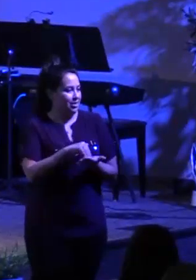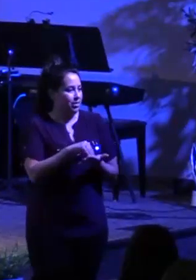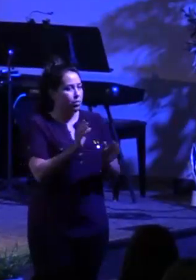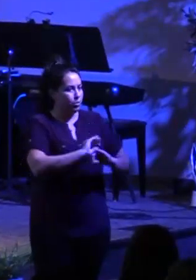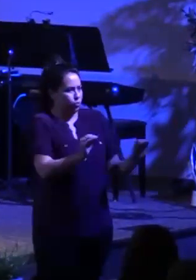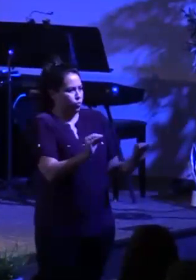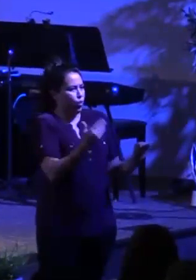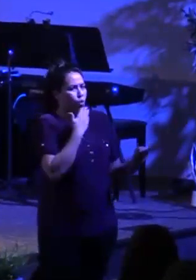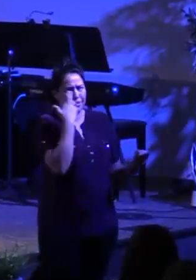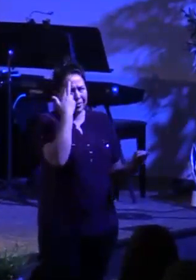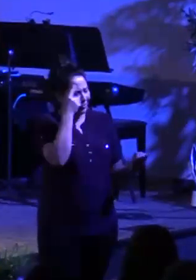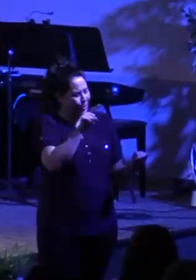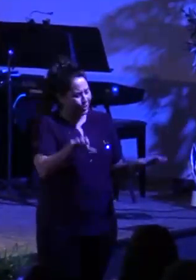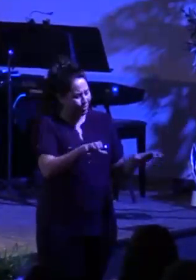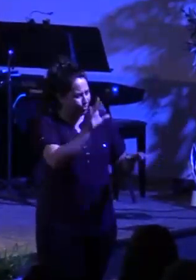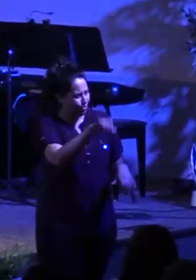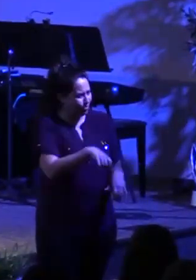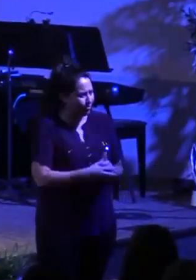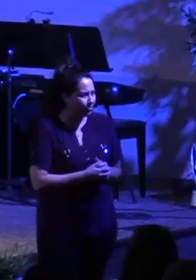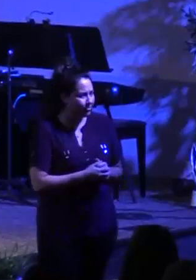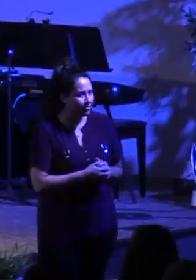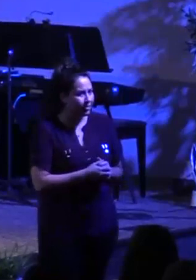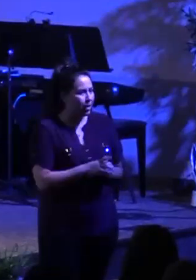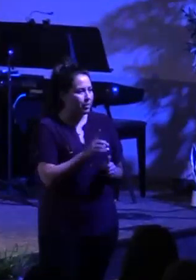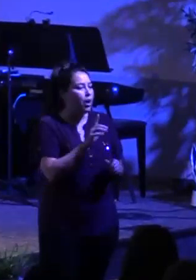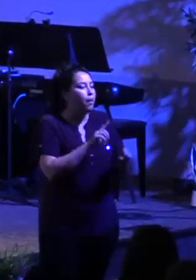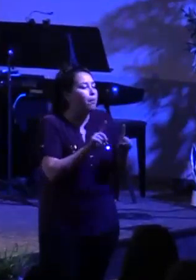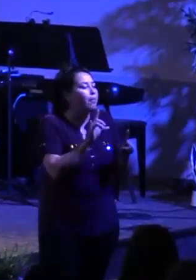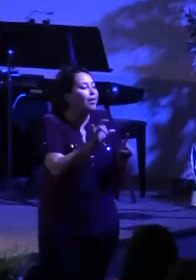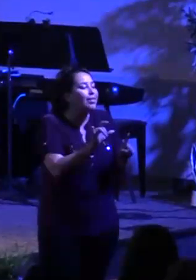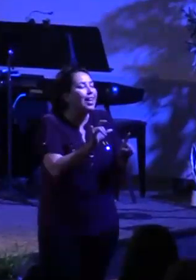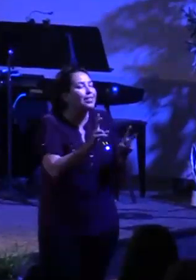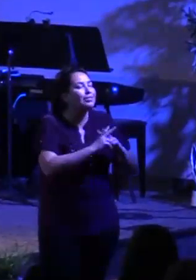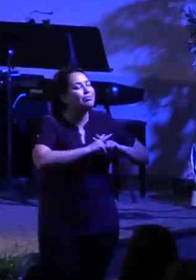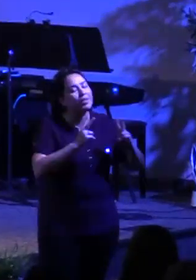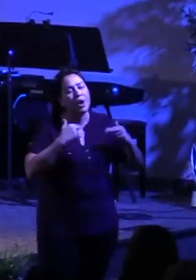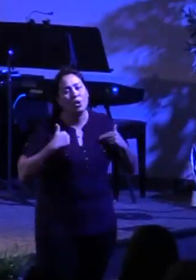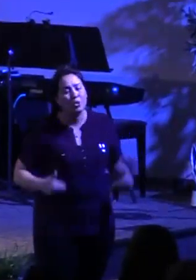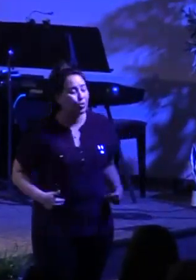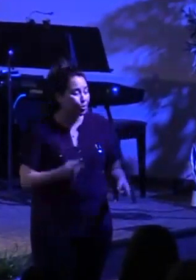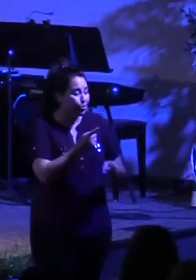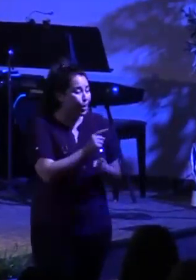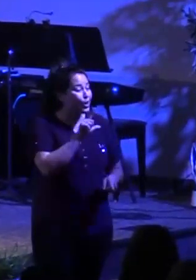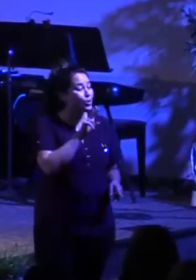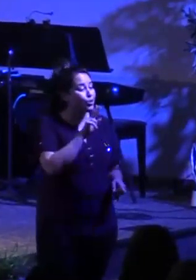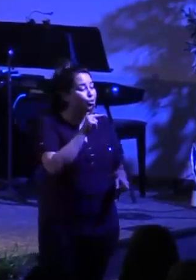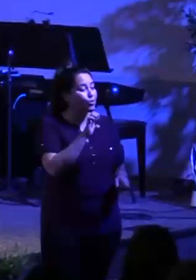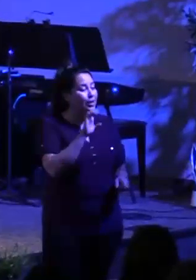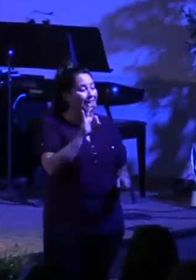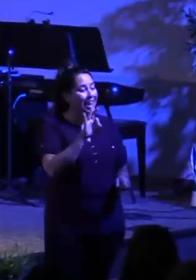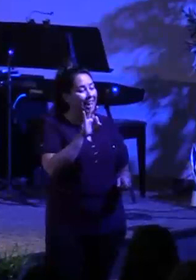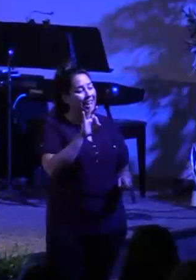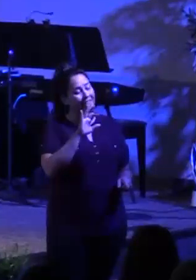There's no good reason for you to do that. But it's so human, isn't it? In Luke 9:54, there's a situation